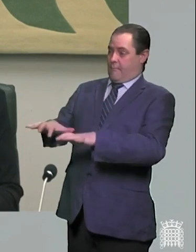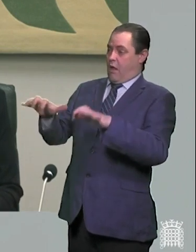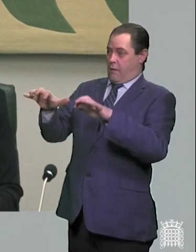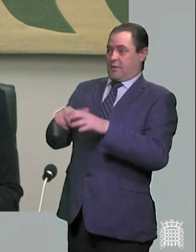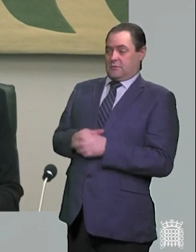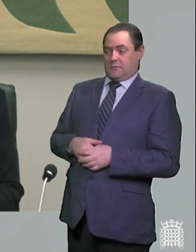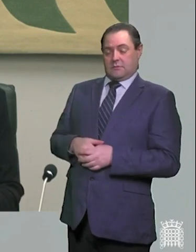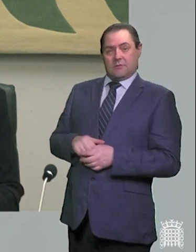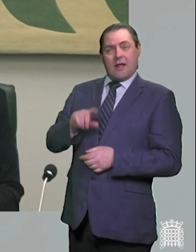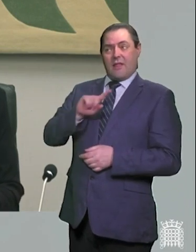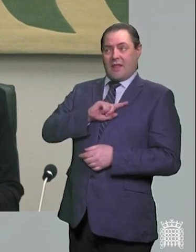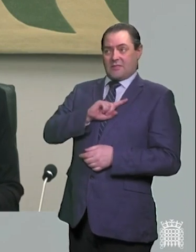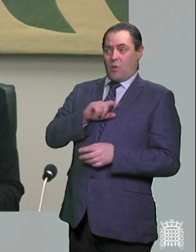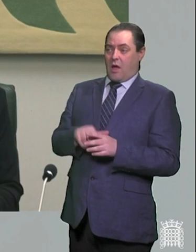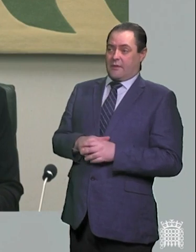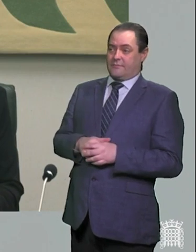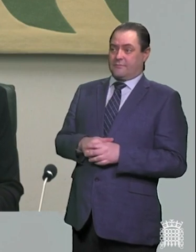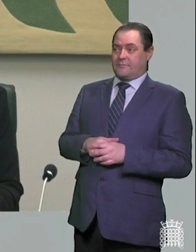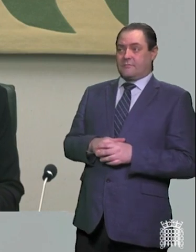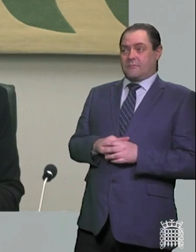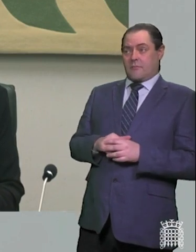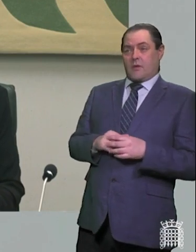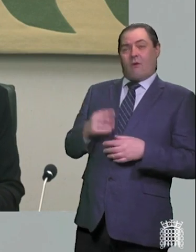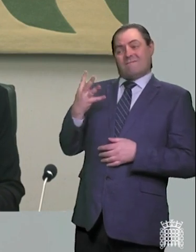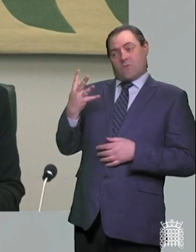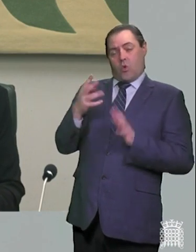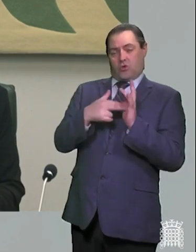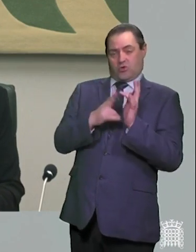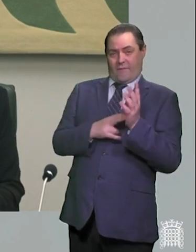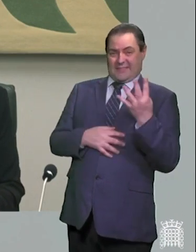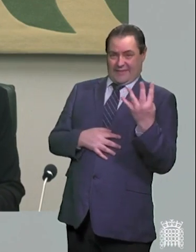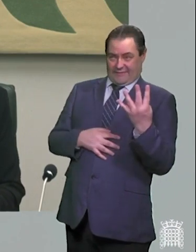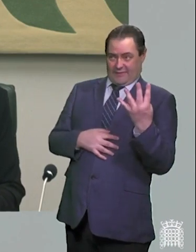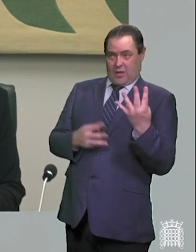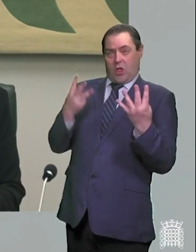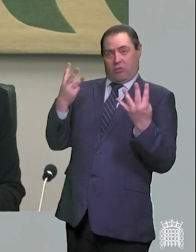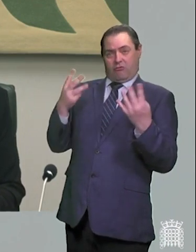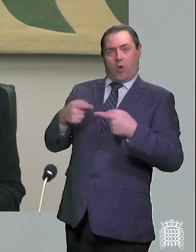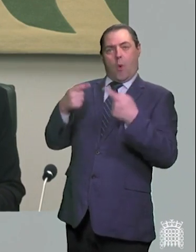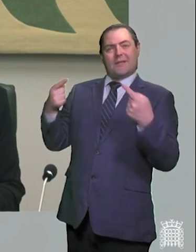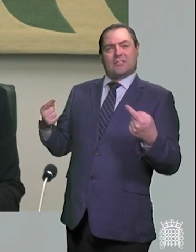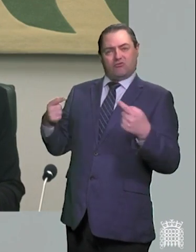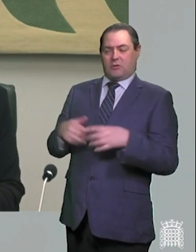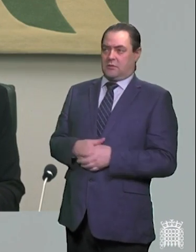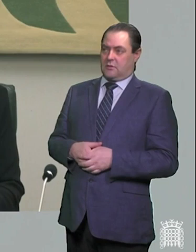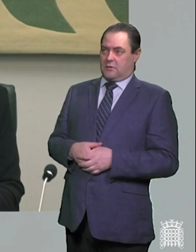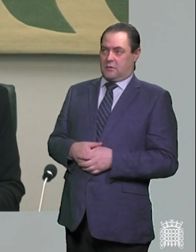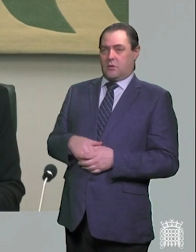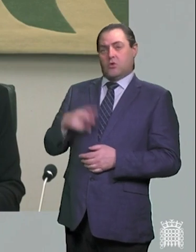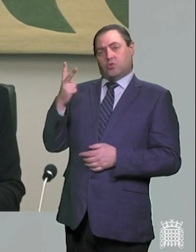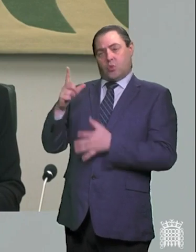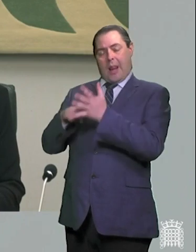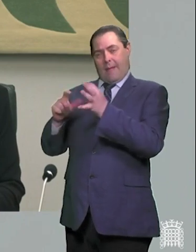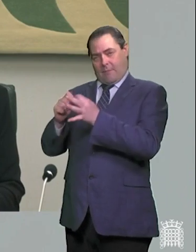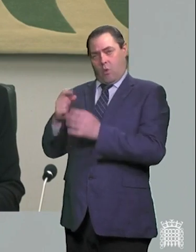House, which is why the committee comprises 4 Conservatives and 3 opposition MPs, including 2 from